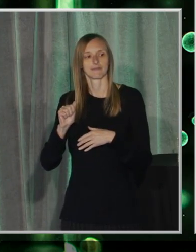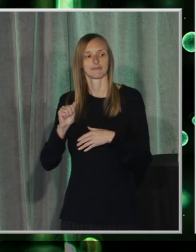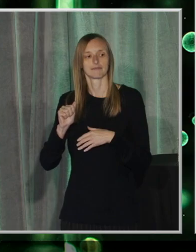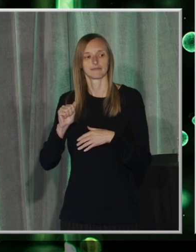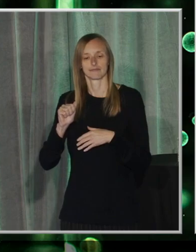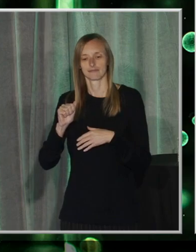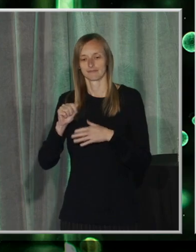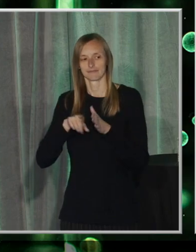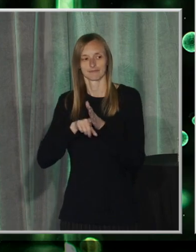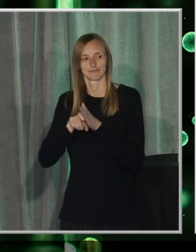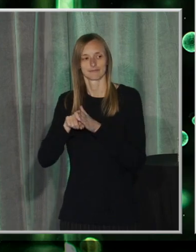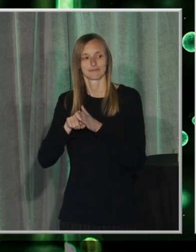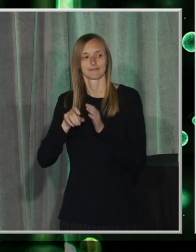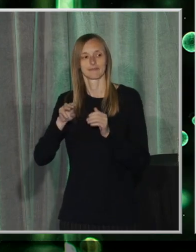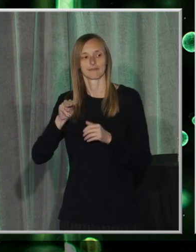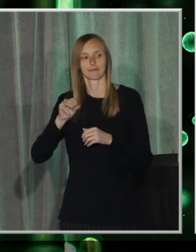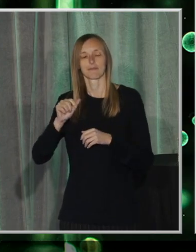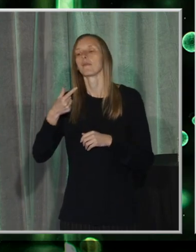around